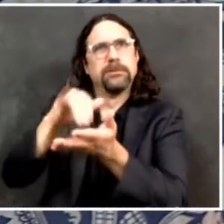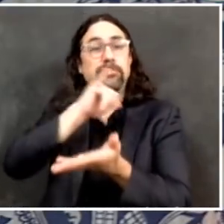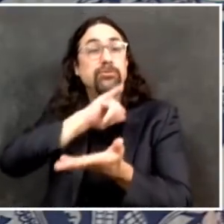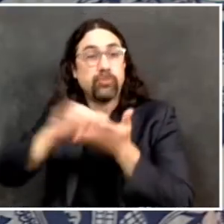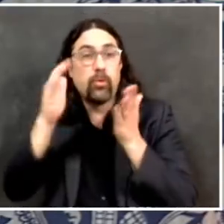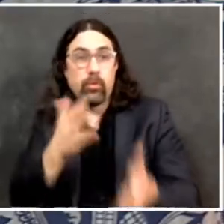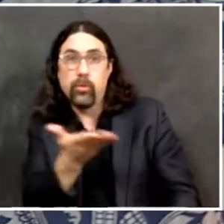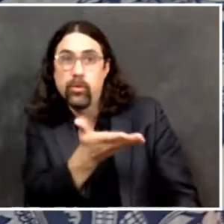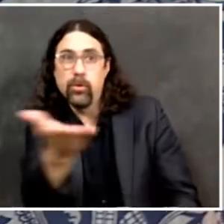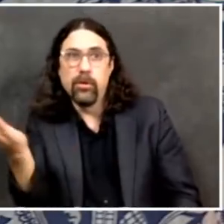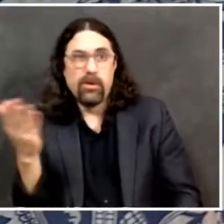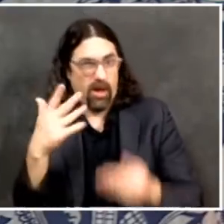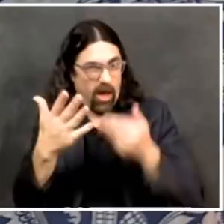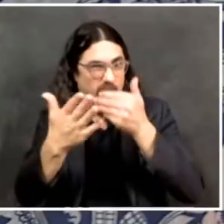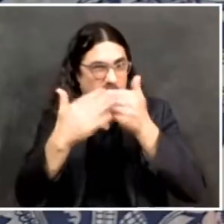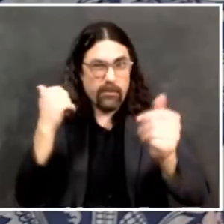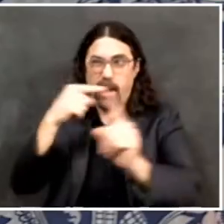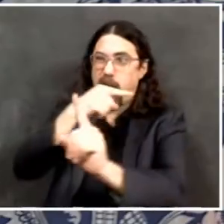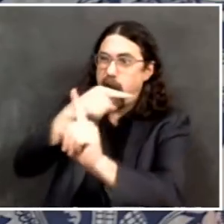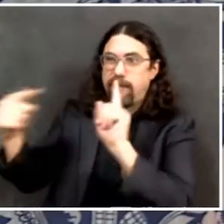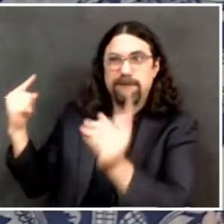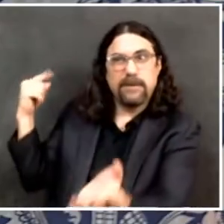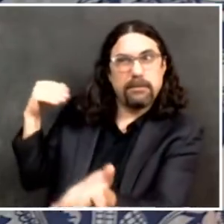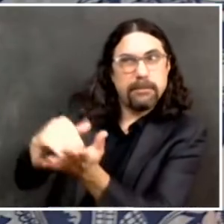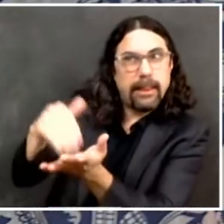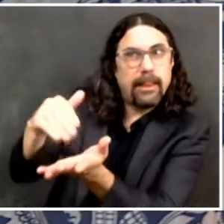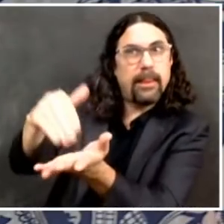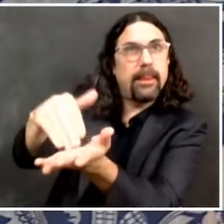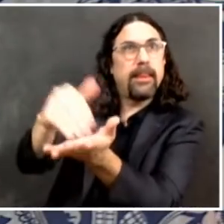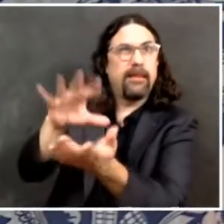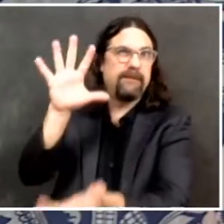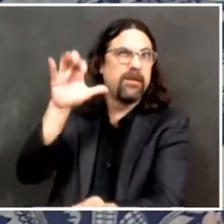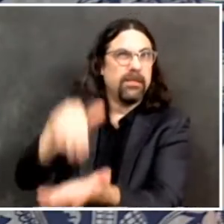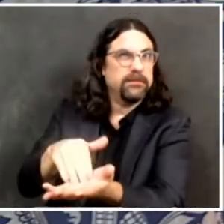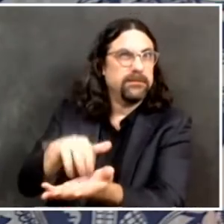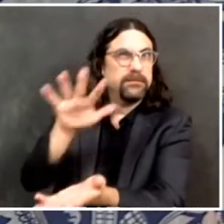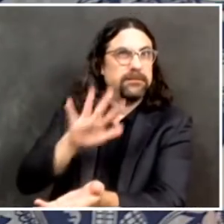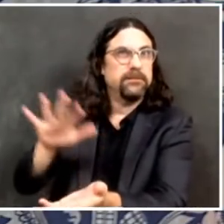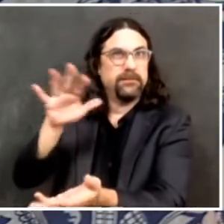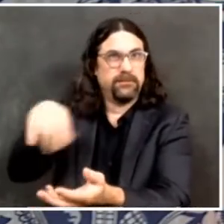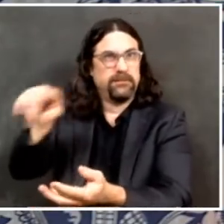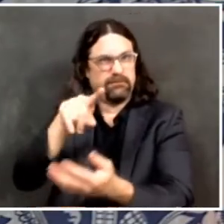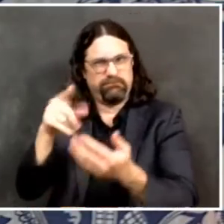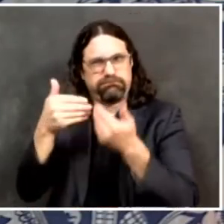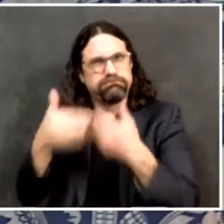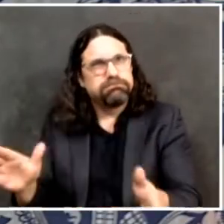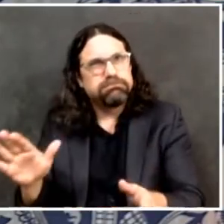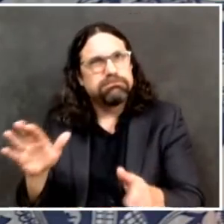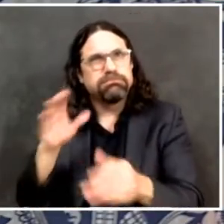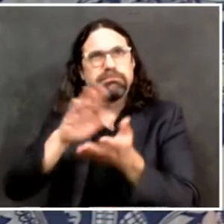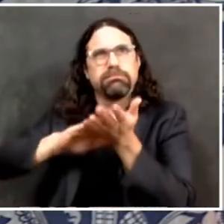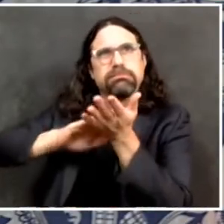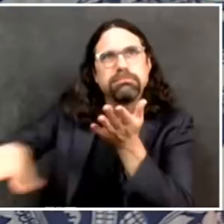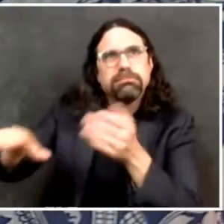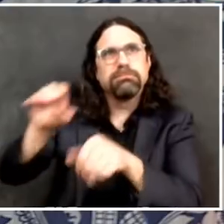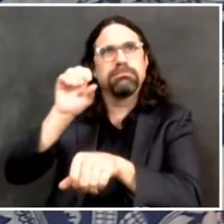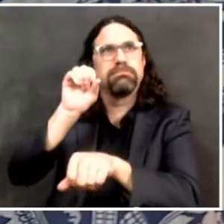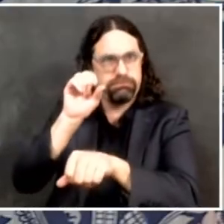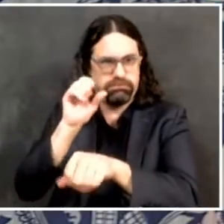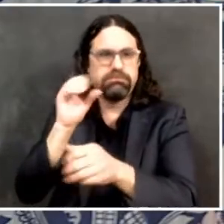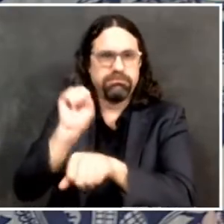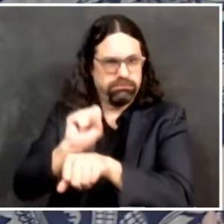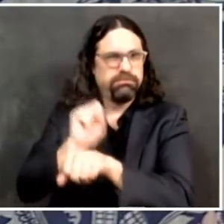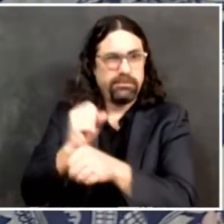weeks. And money's running out. Whatever savings people have is running low. A lot of